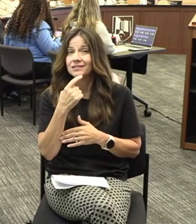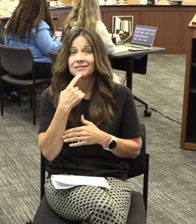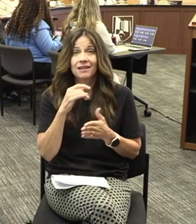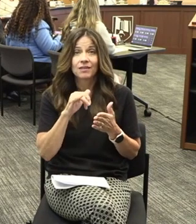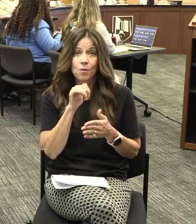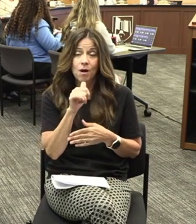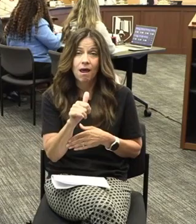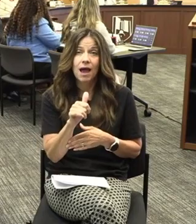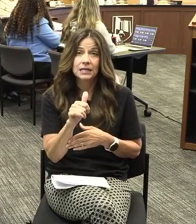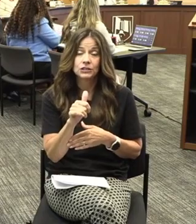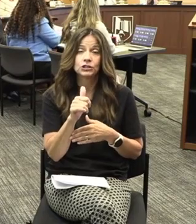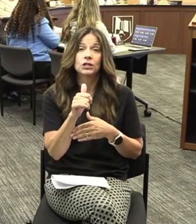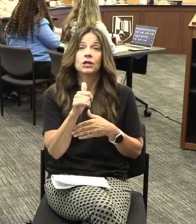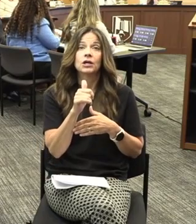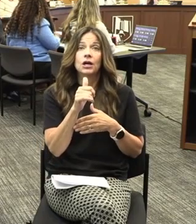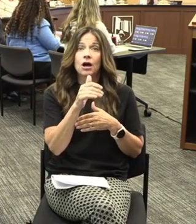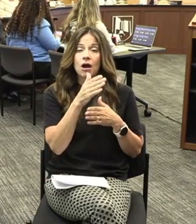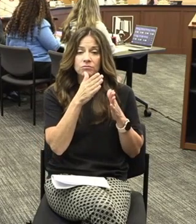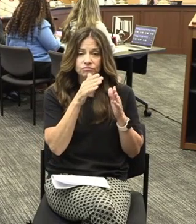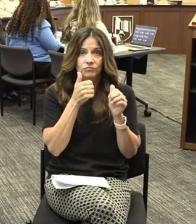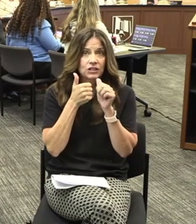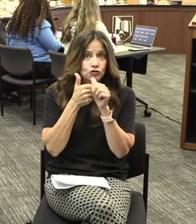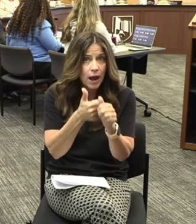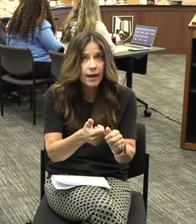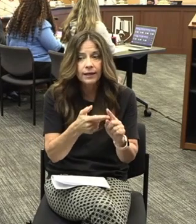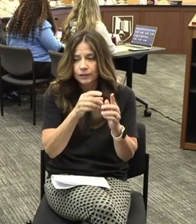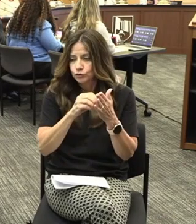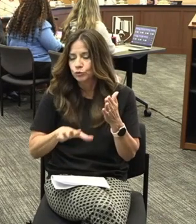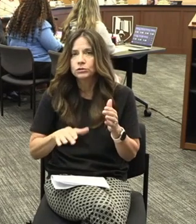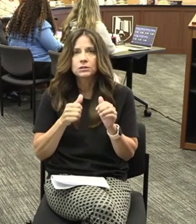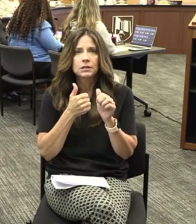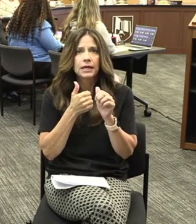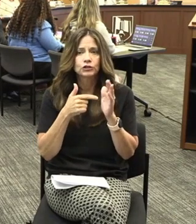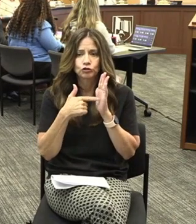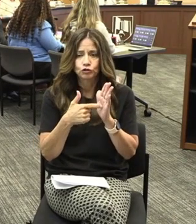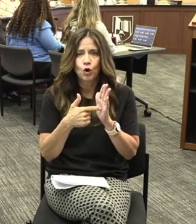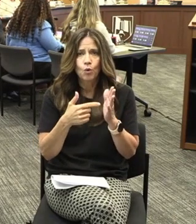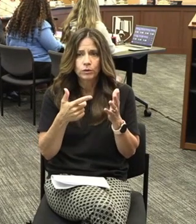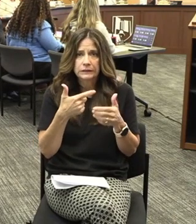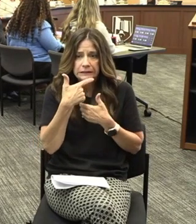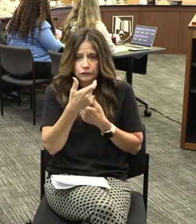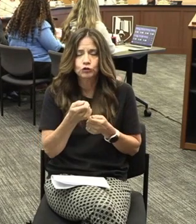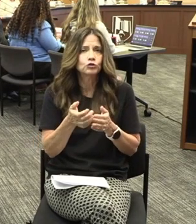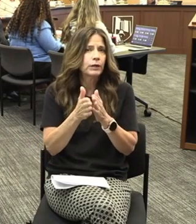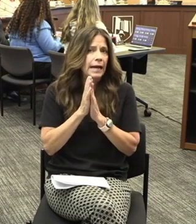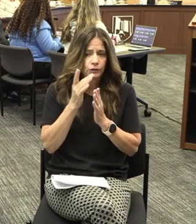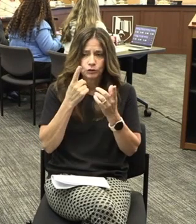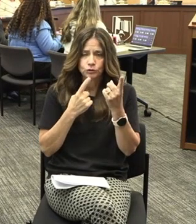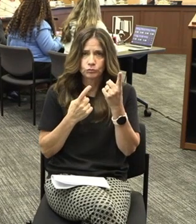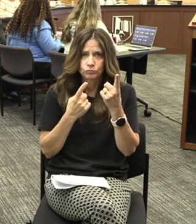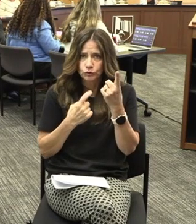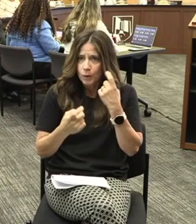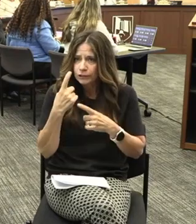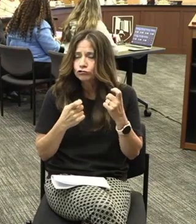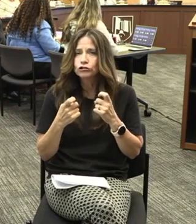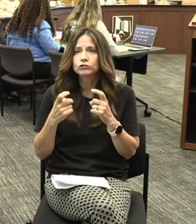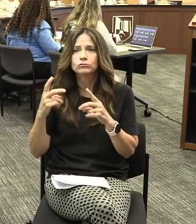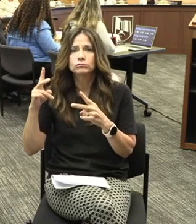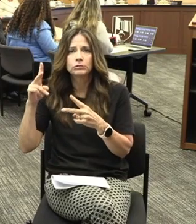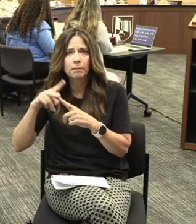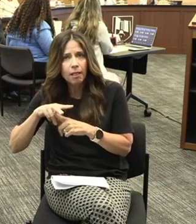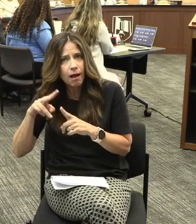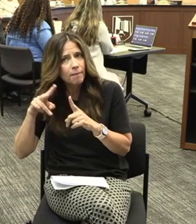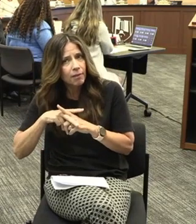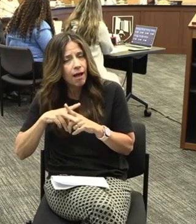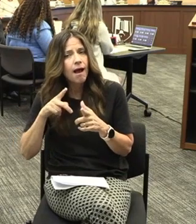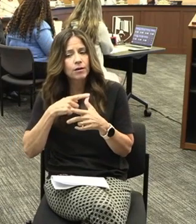not tracking students who show interest, who then ask questions, who then apply, who then commit